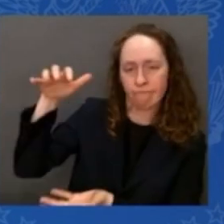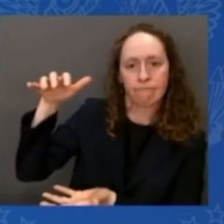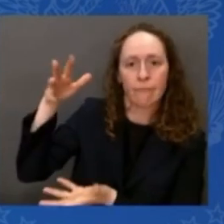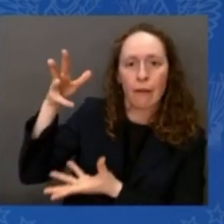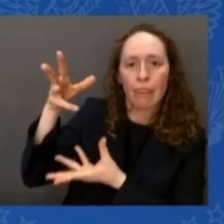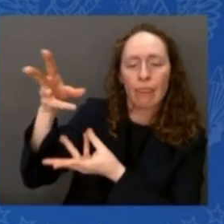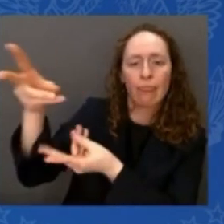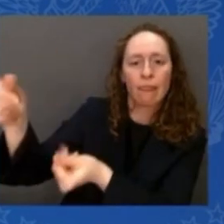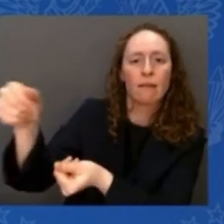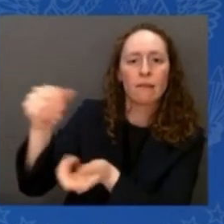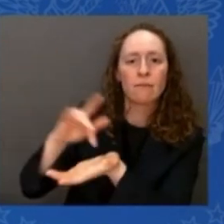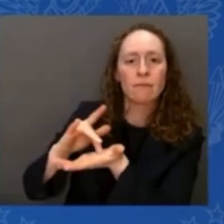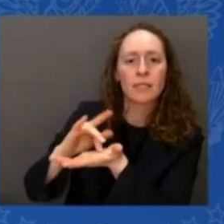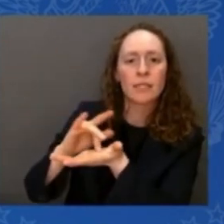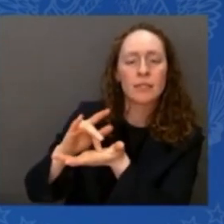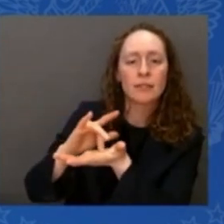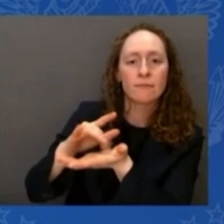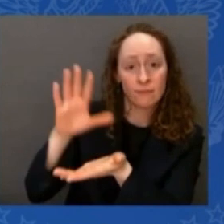$159 billion